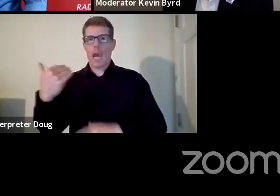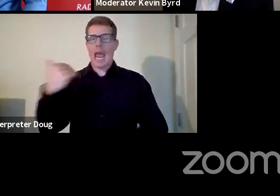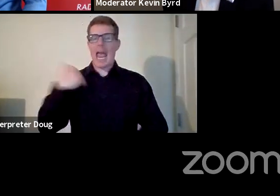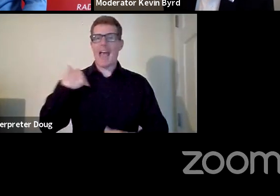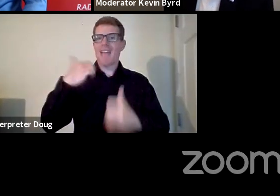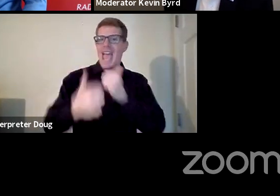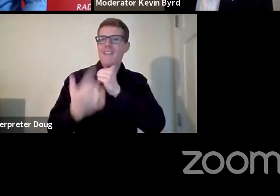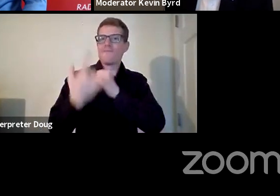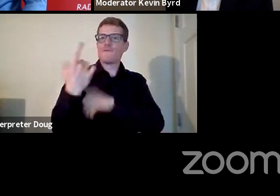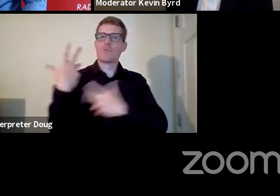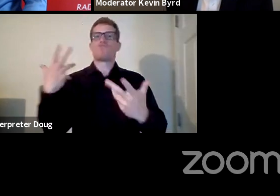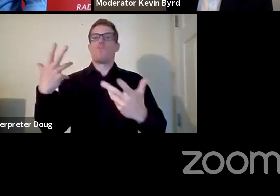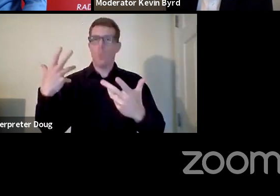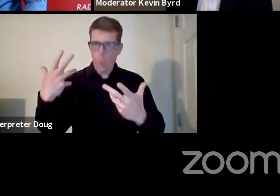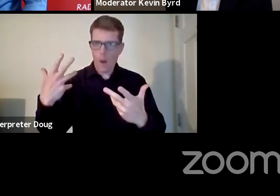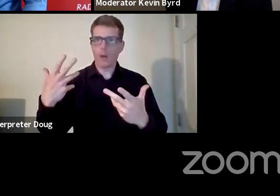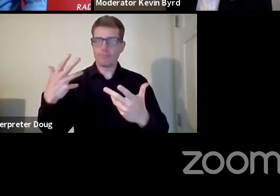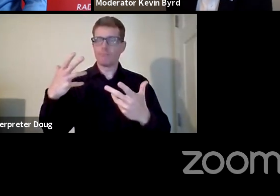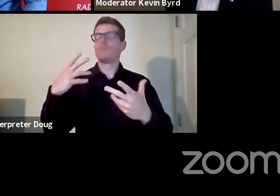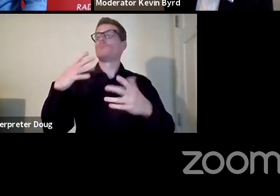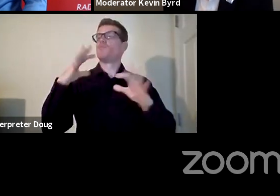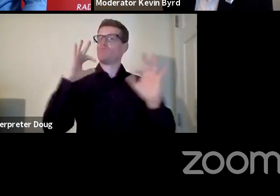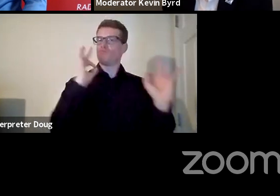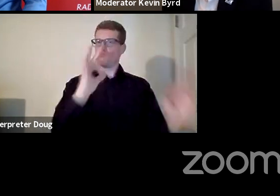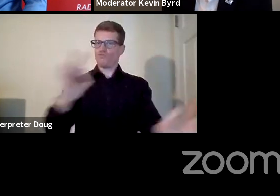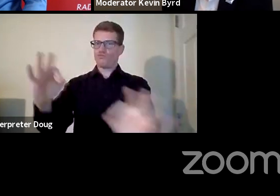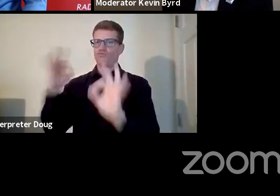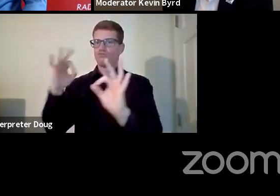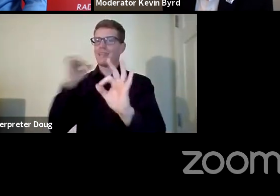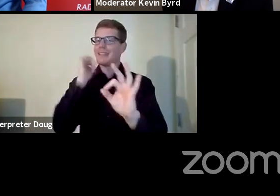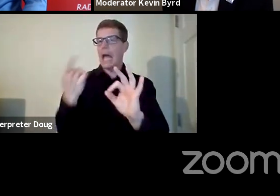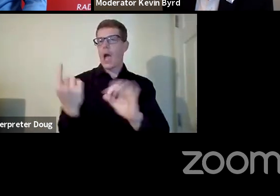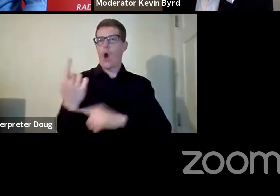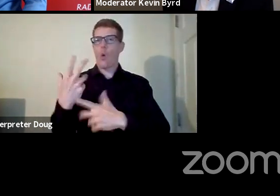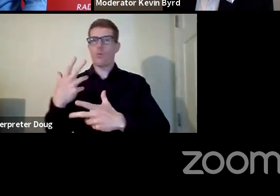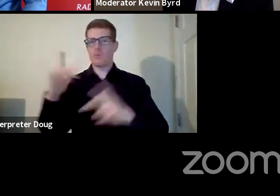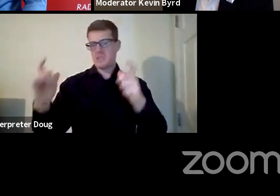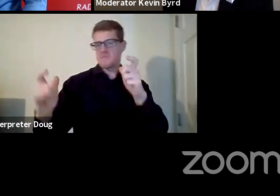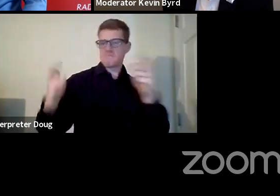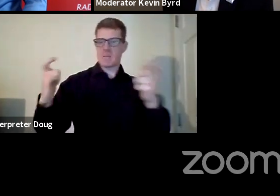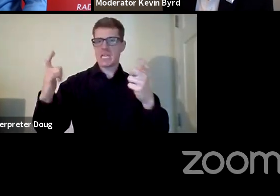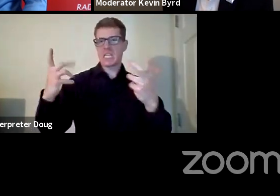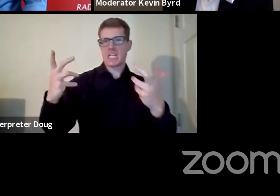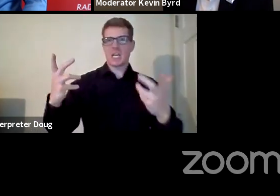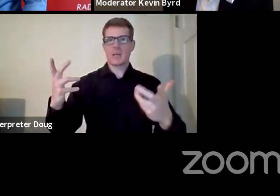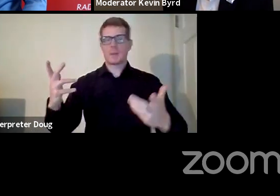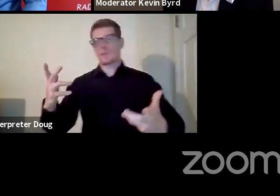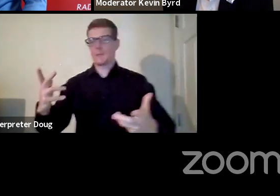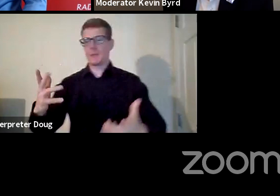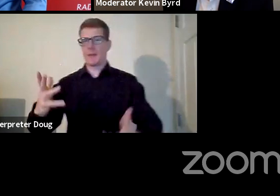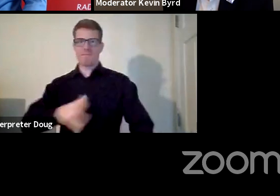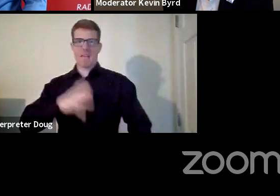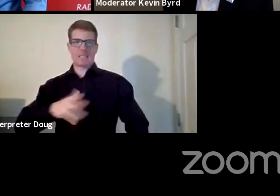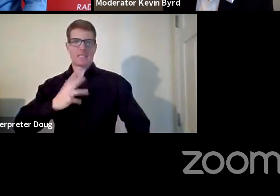centers. And that's a process that's ongoing, but there's a commitment to it across all of higher